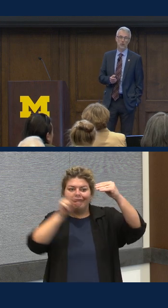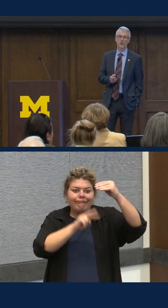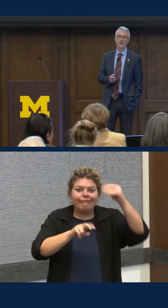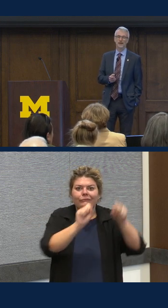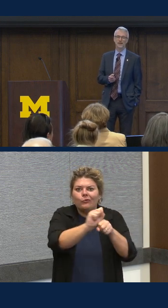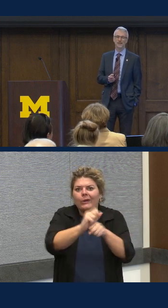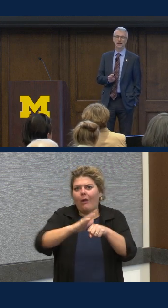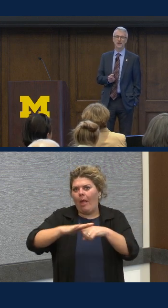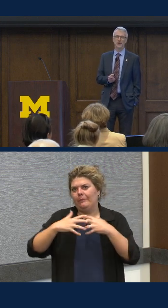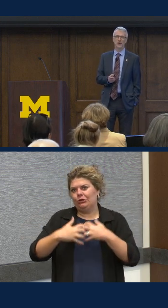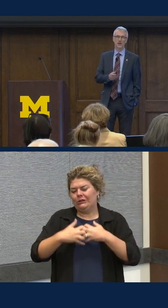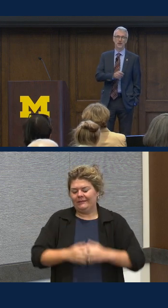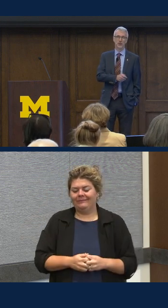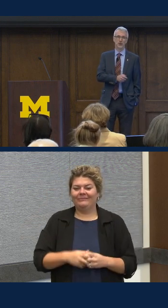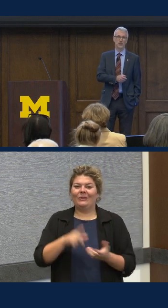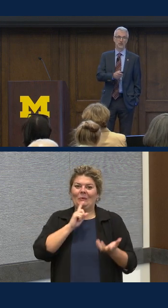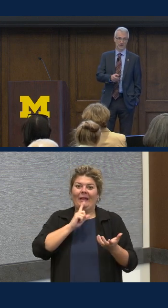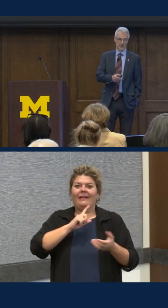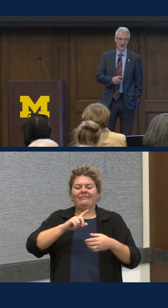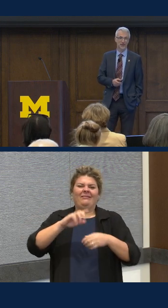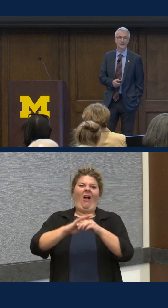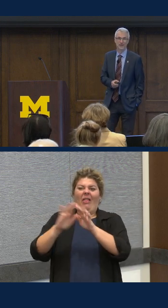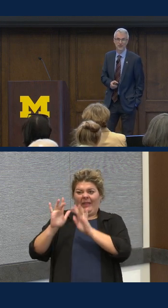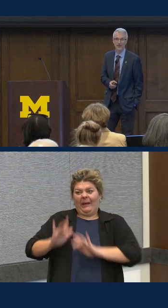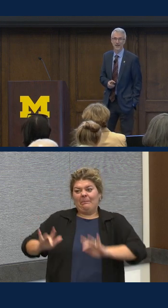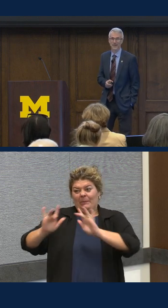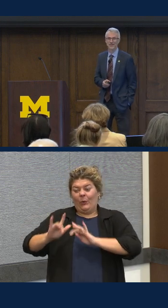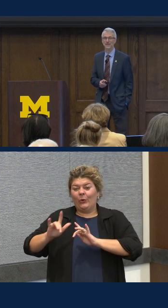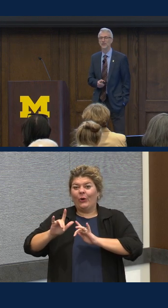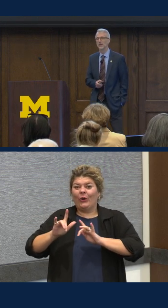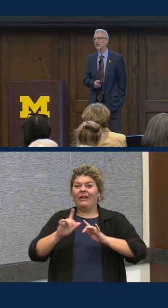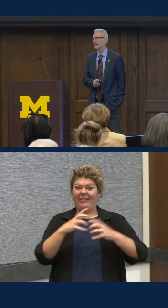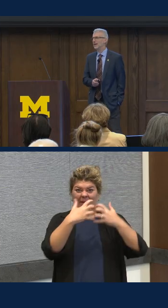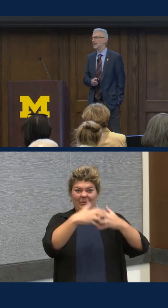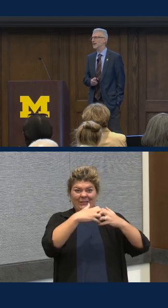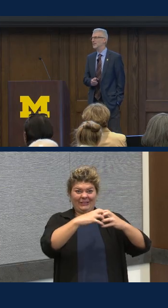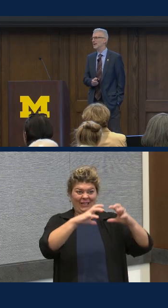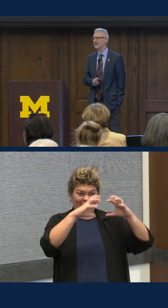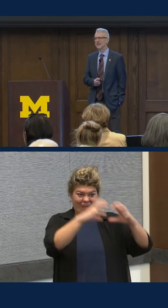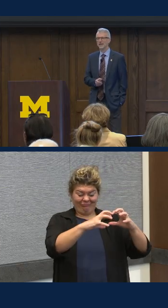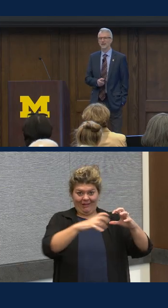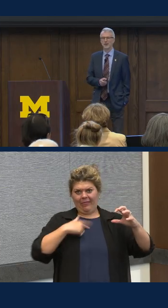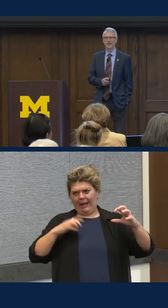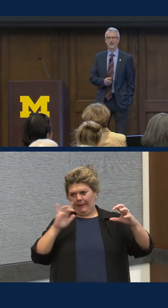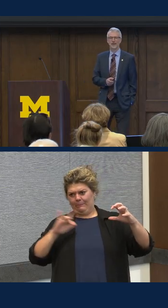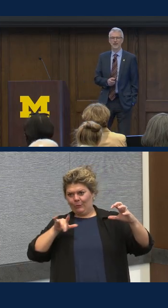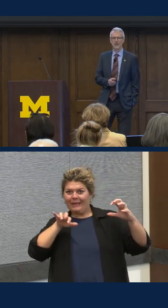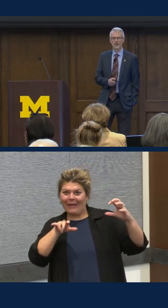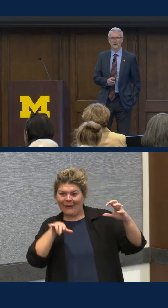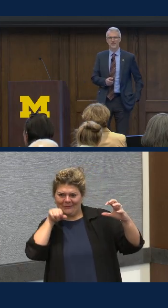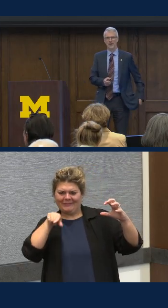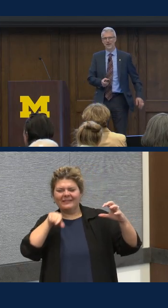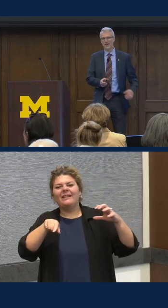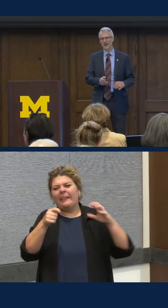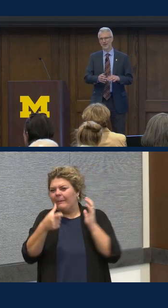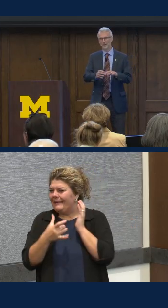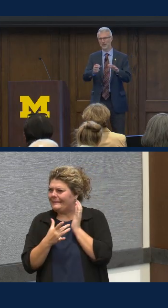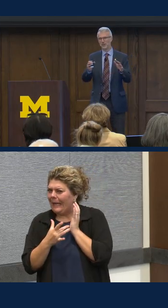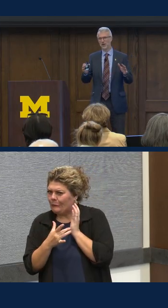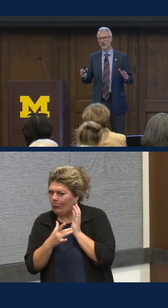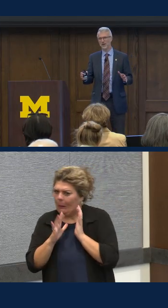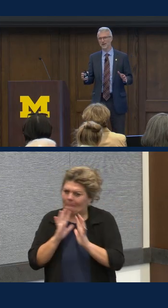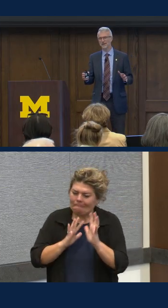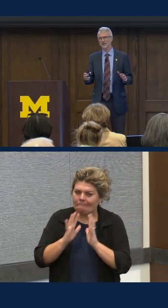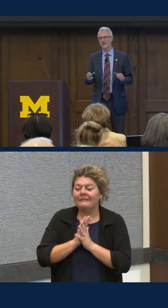To be more precise, it's under the hood of the computers that sit next to those scanners. And it's a little bit technical, and so I thought